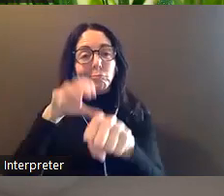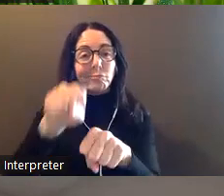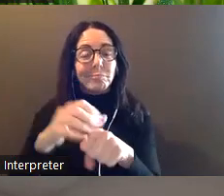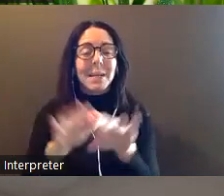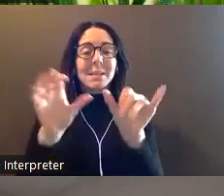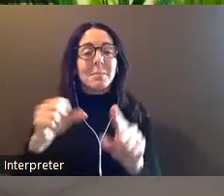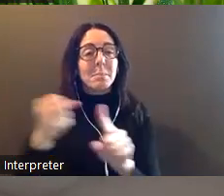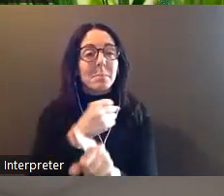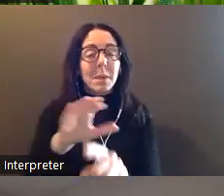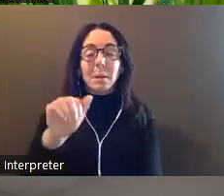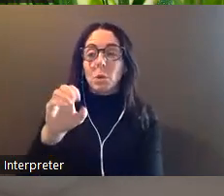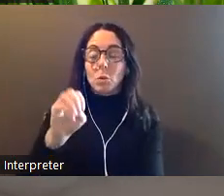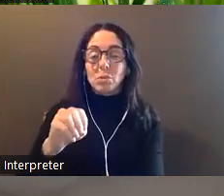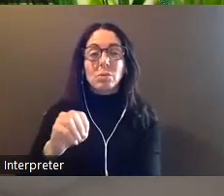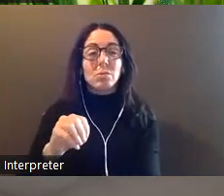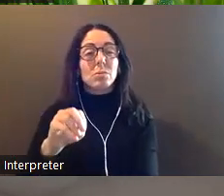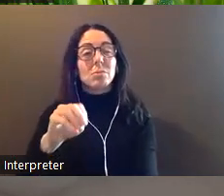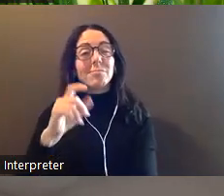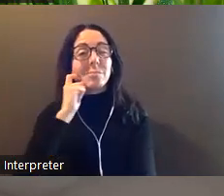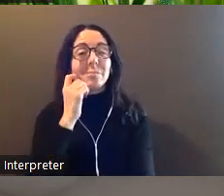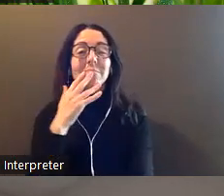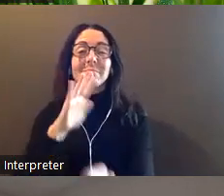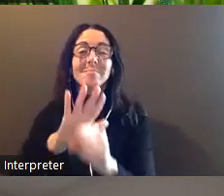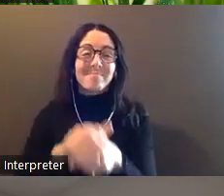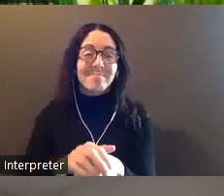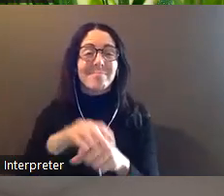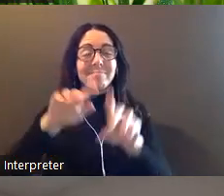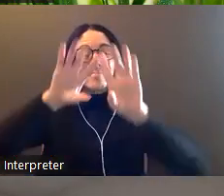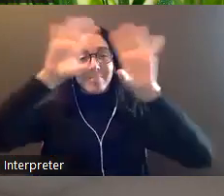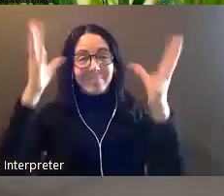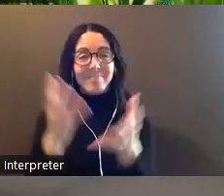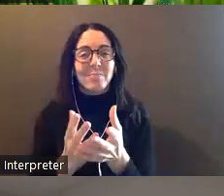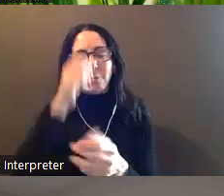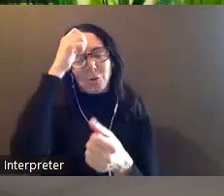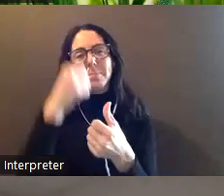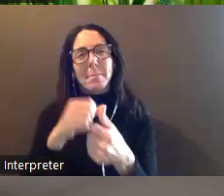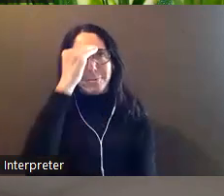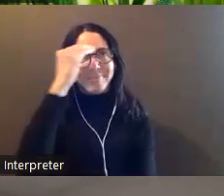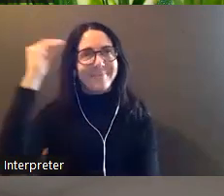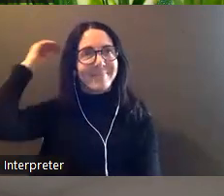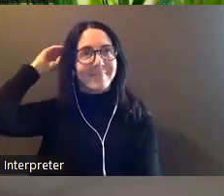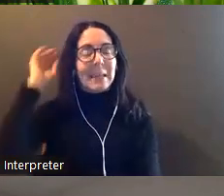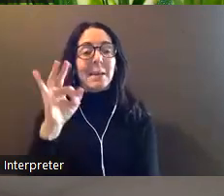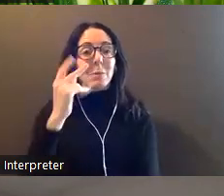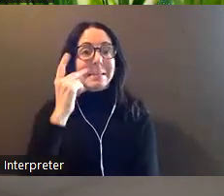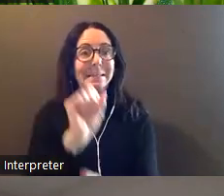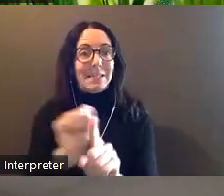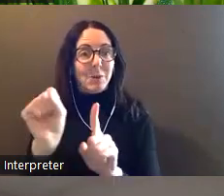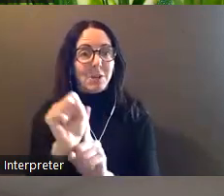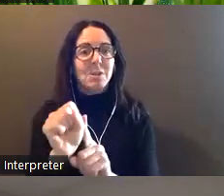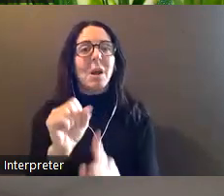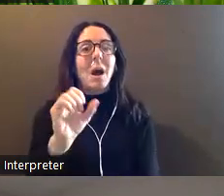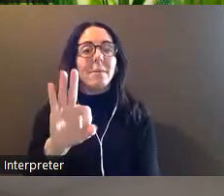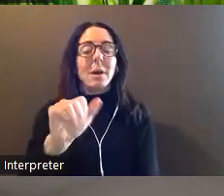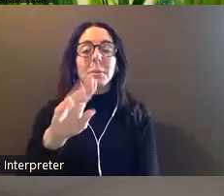and racism, are complex factors that must be acknowledged when we encounter situations of abuse within Indigenous families